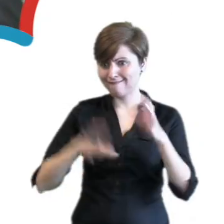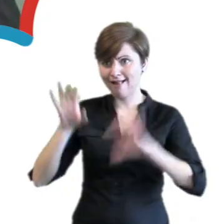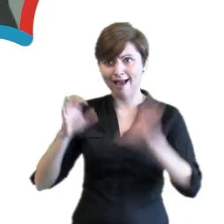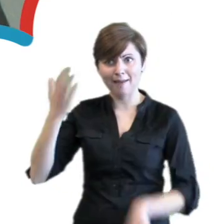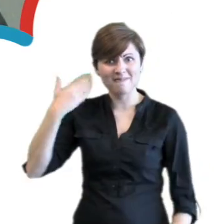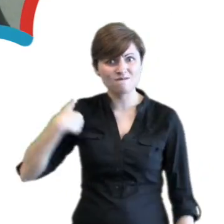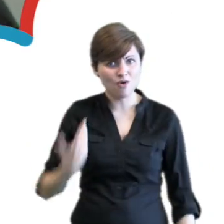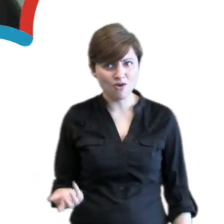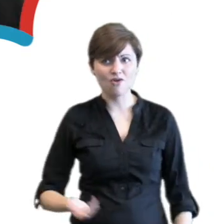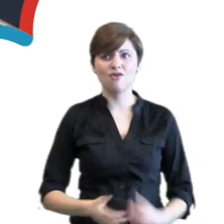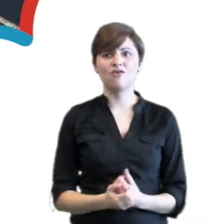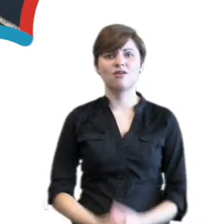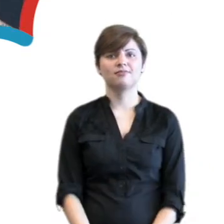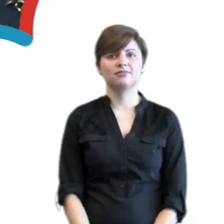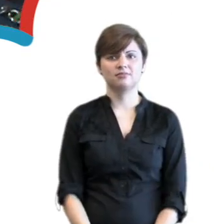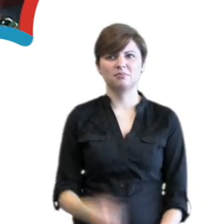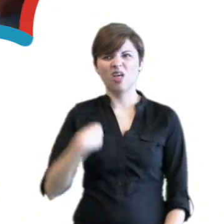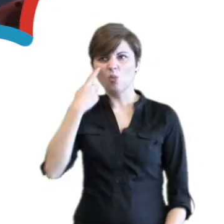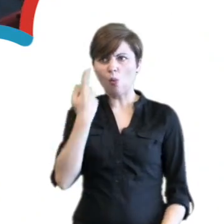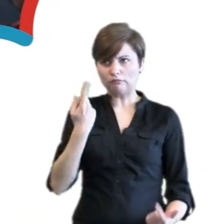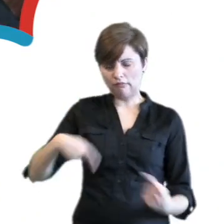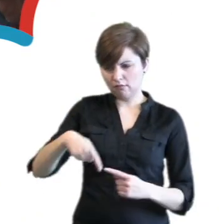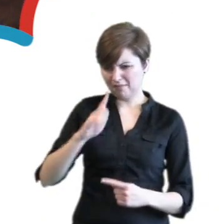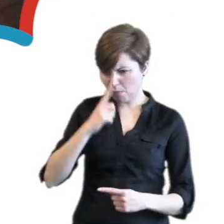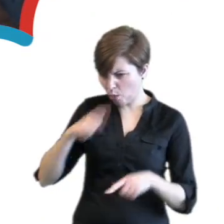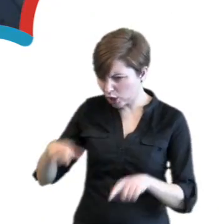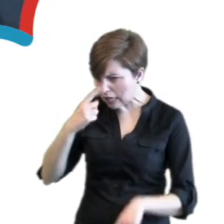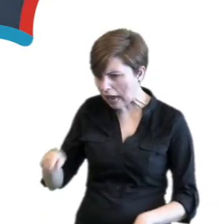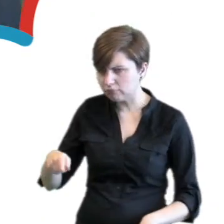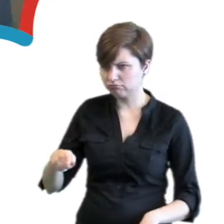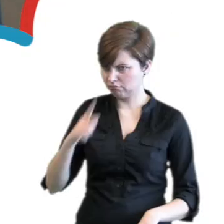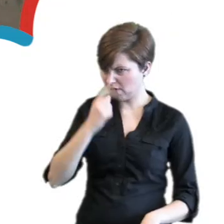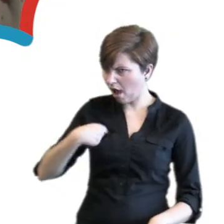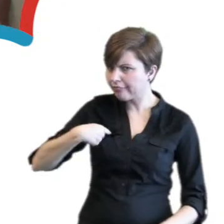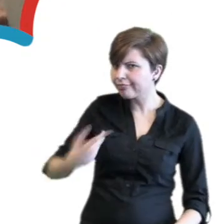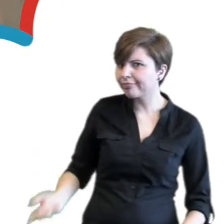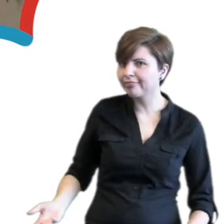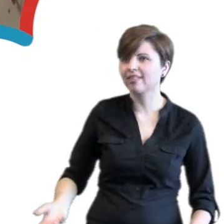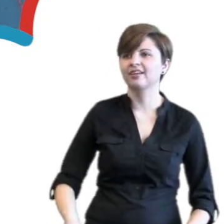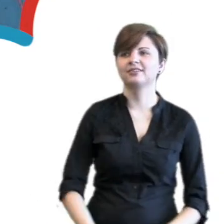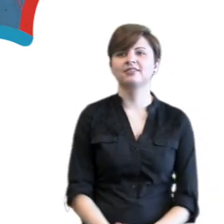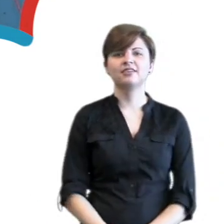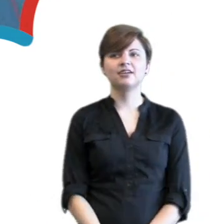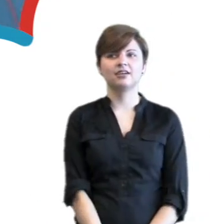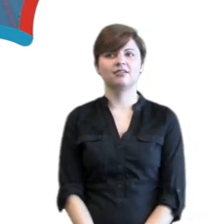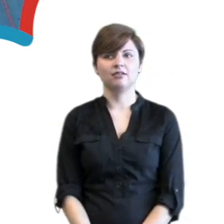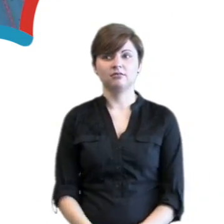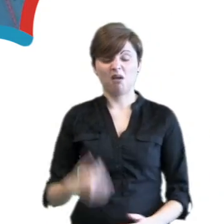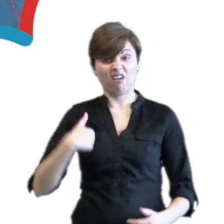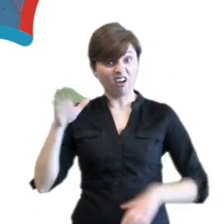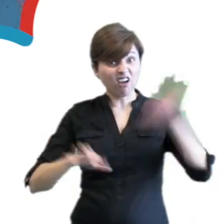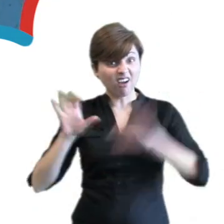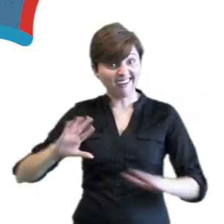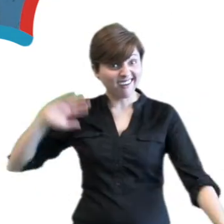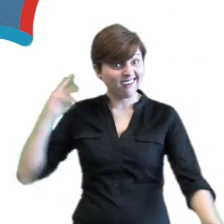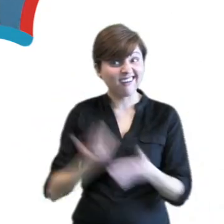I'd never done climbing before. And I thought, if people in wheelchairs can go up, then why can't I?